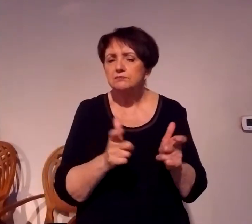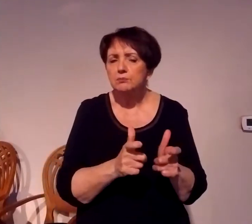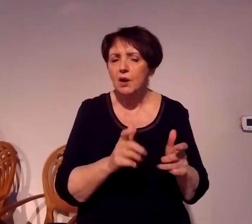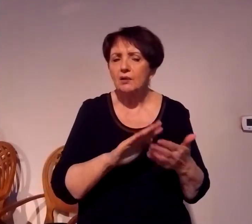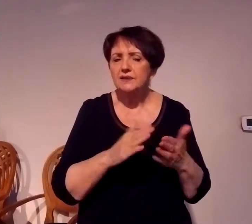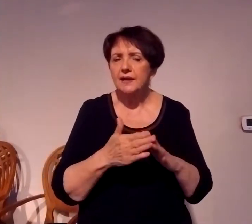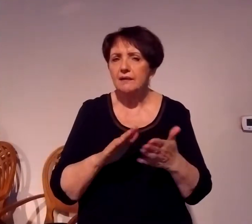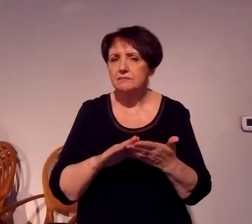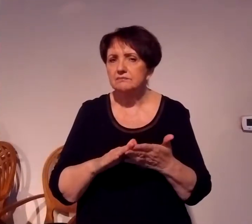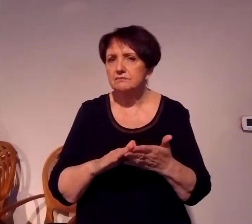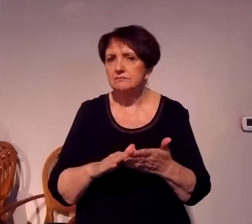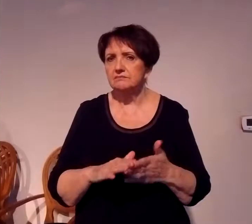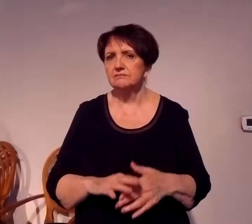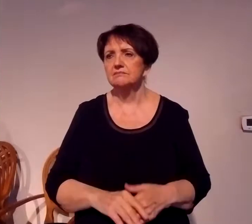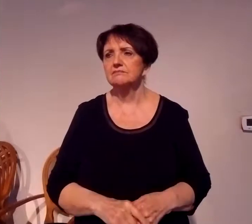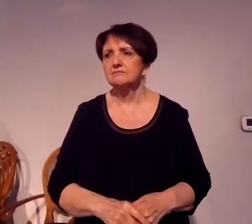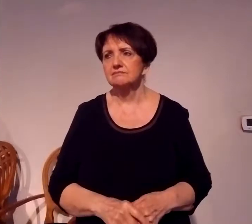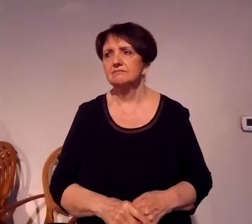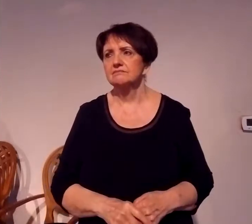rural community.